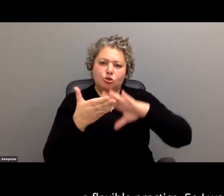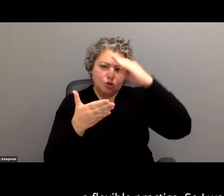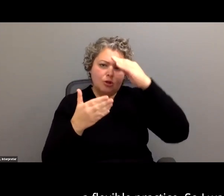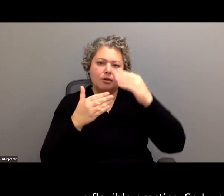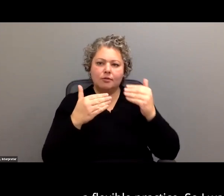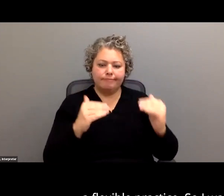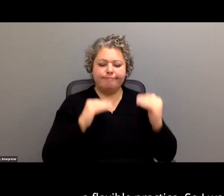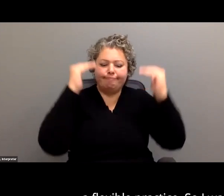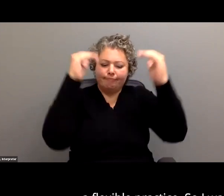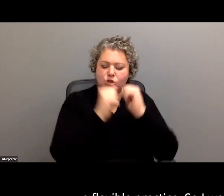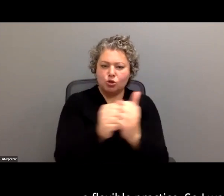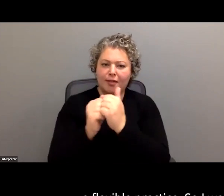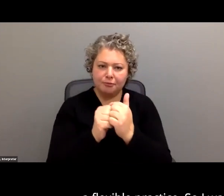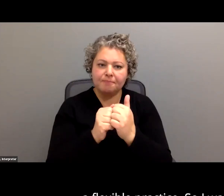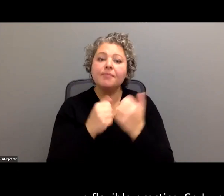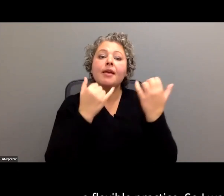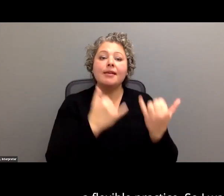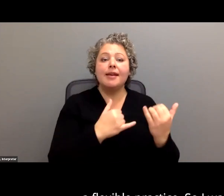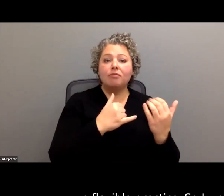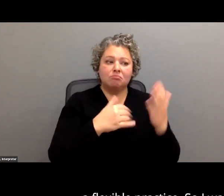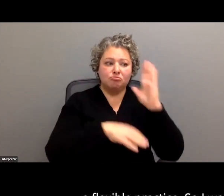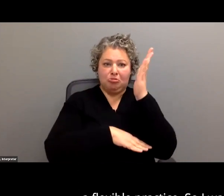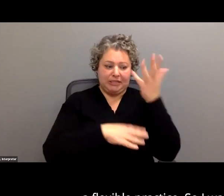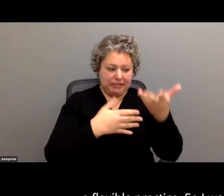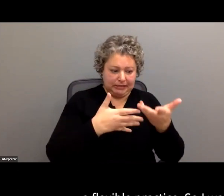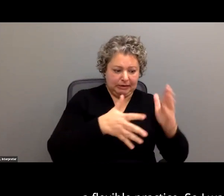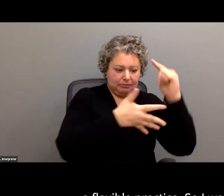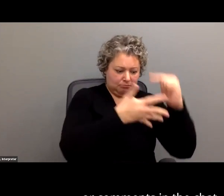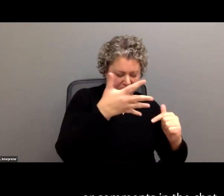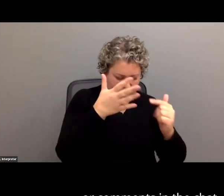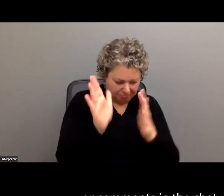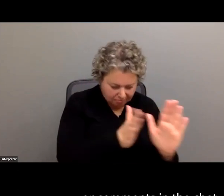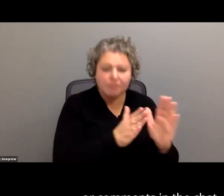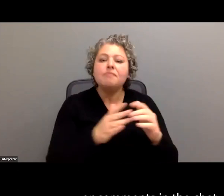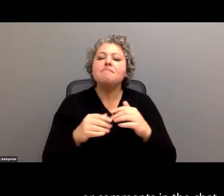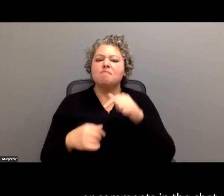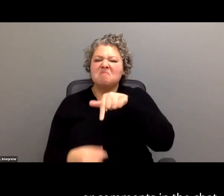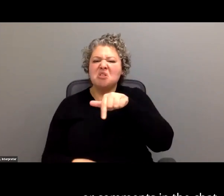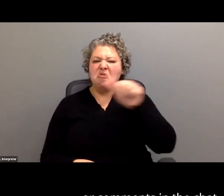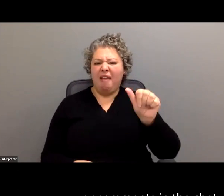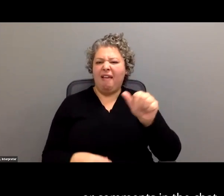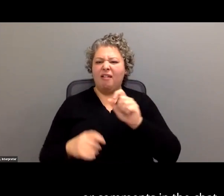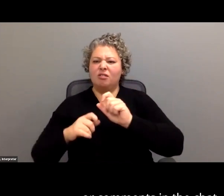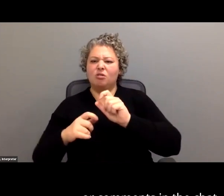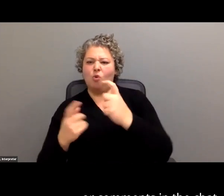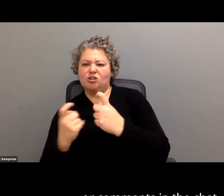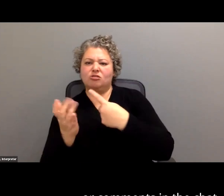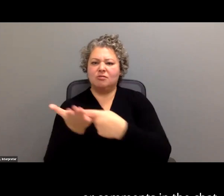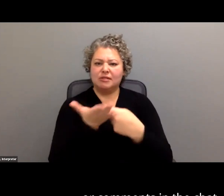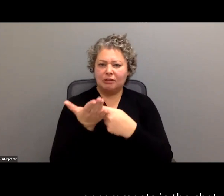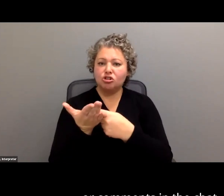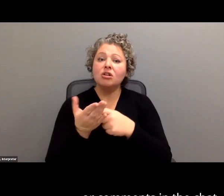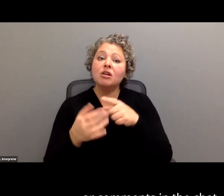now to questions and discussion. You may post questions or comments in the chat. If you want to ask a